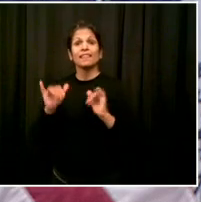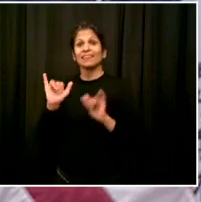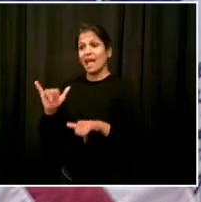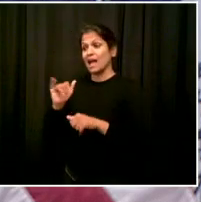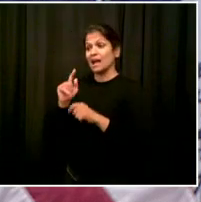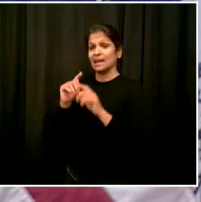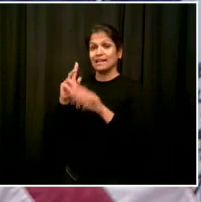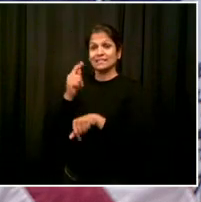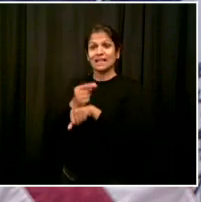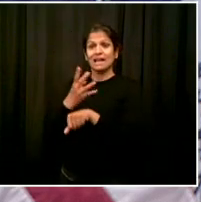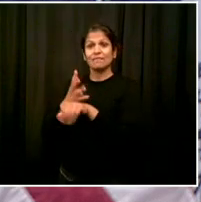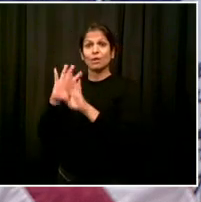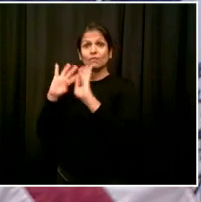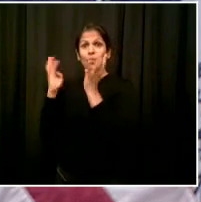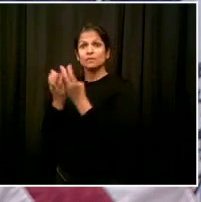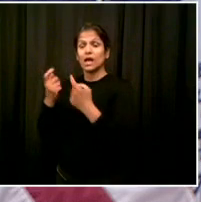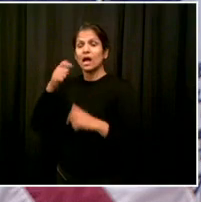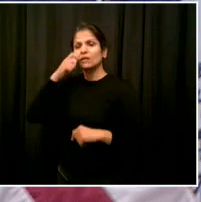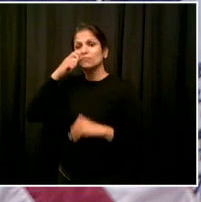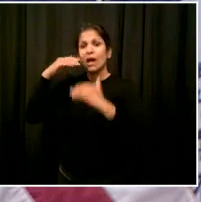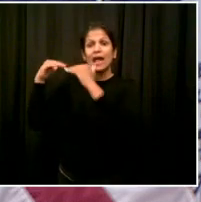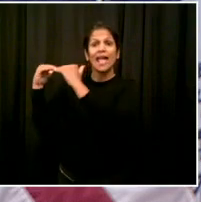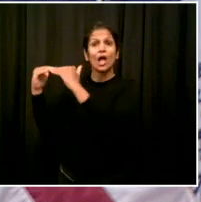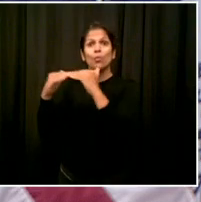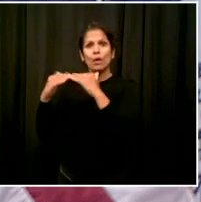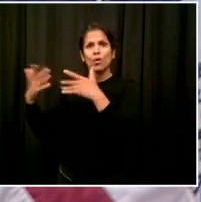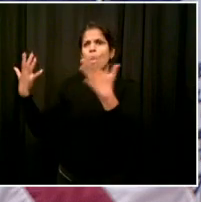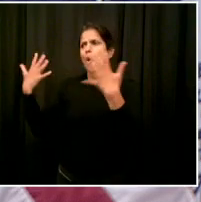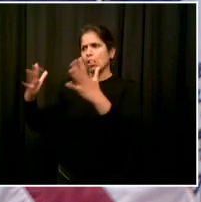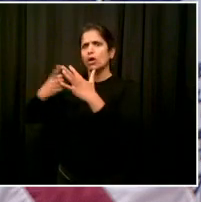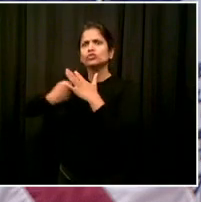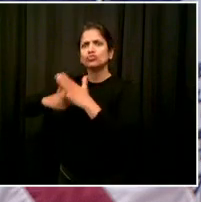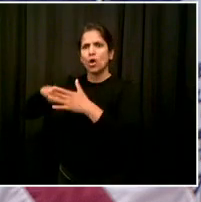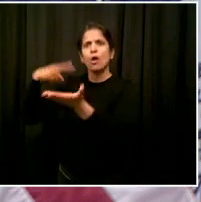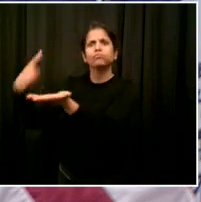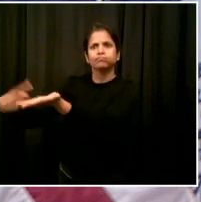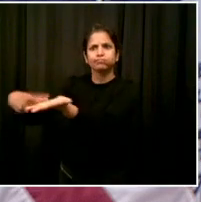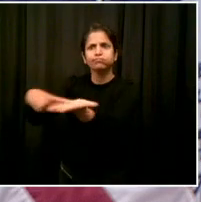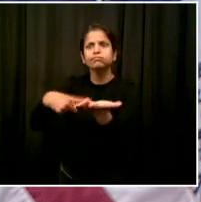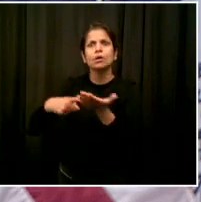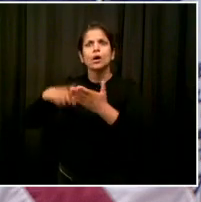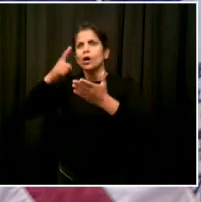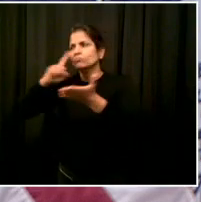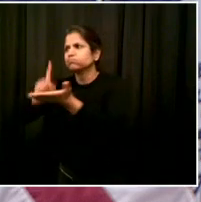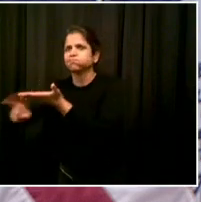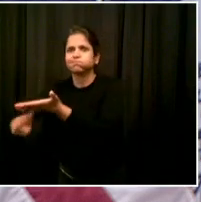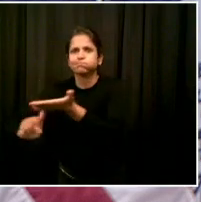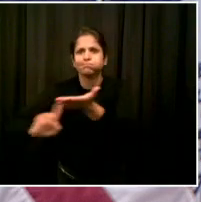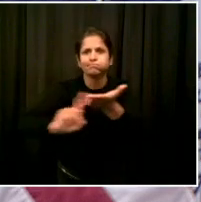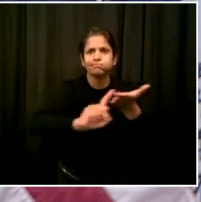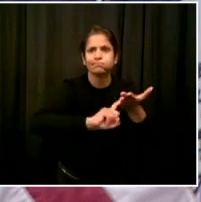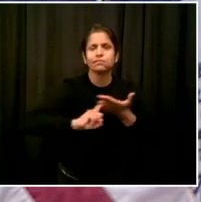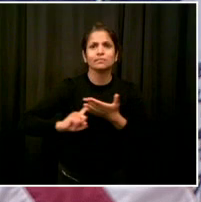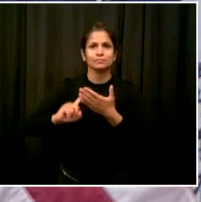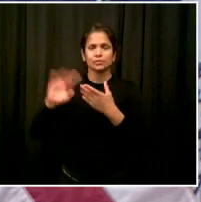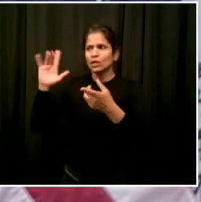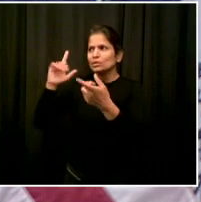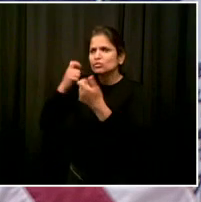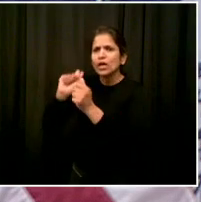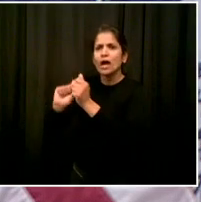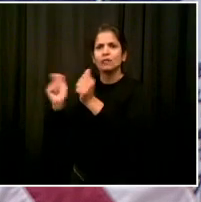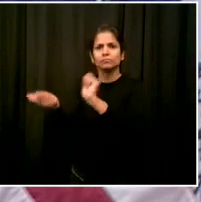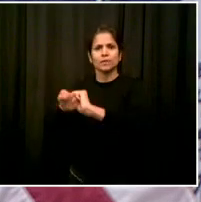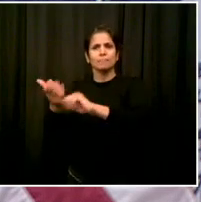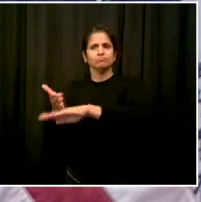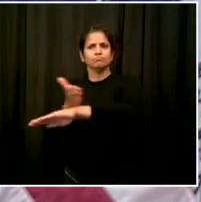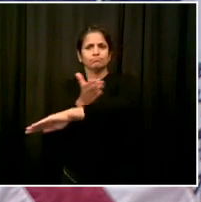already doing a lot of that work, and here and now, immediate policy changes. So I want that work to continue. I think